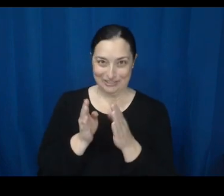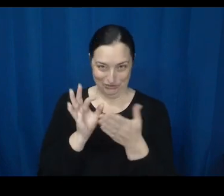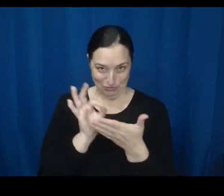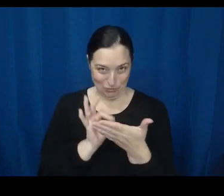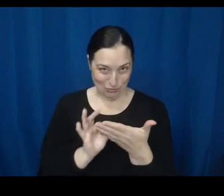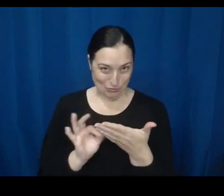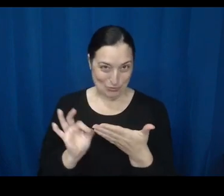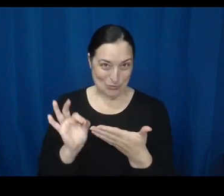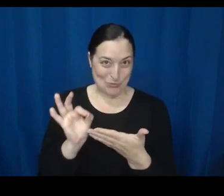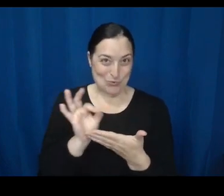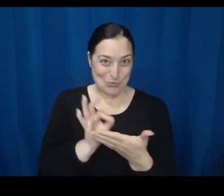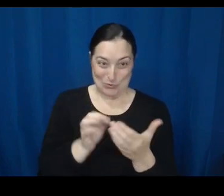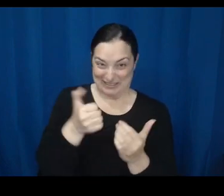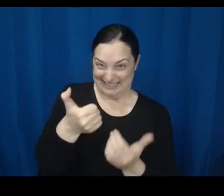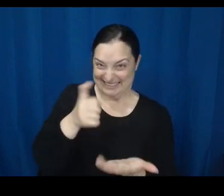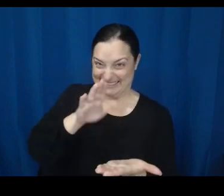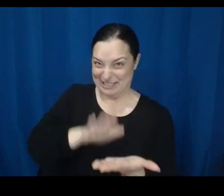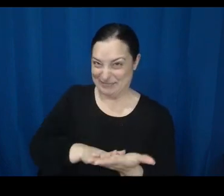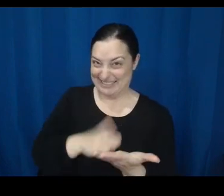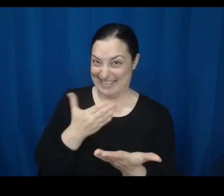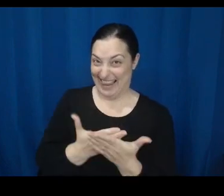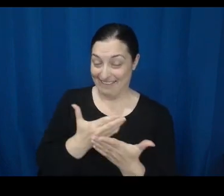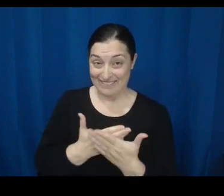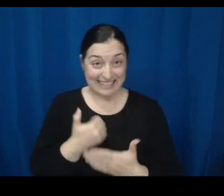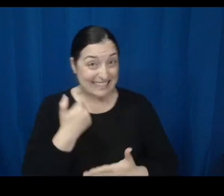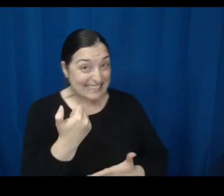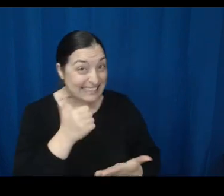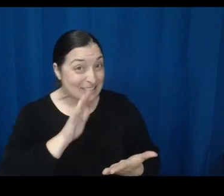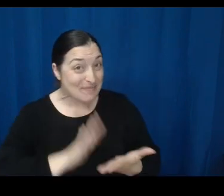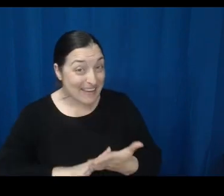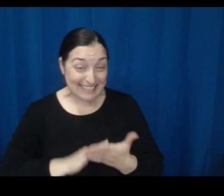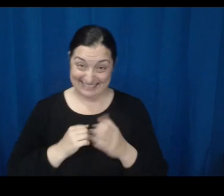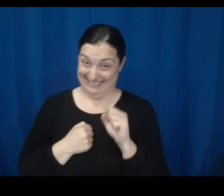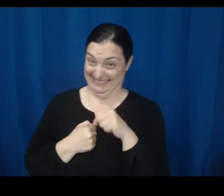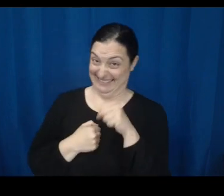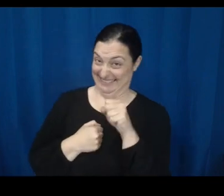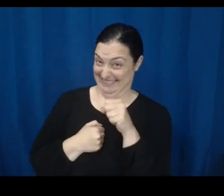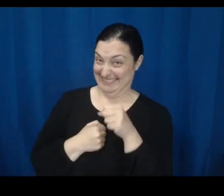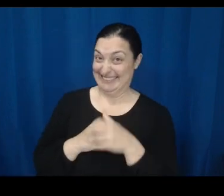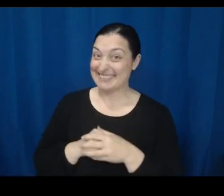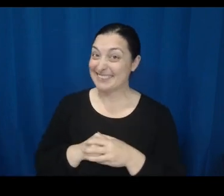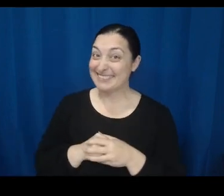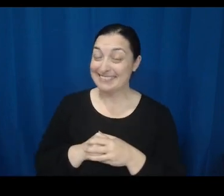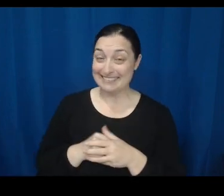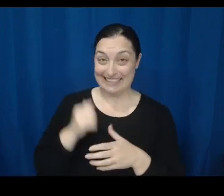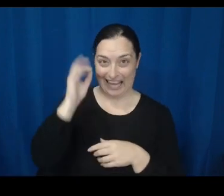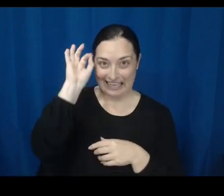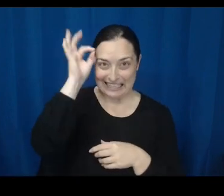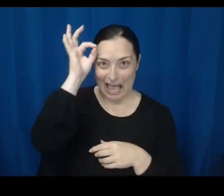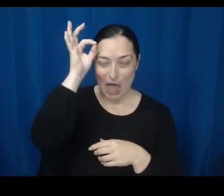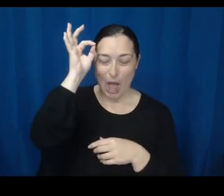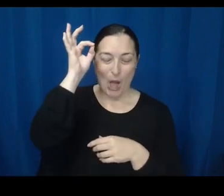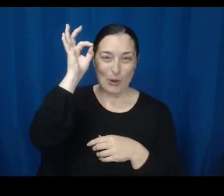last 6 minutes. 6 minutes. I know. I spend so much time on the yellow now. I'm going